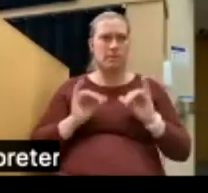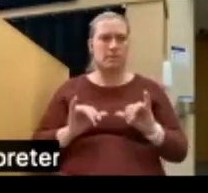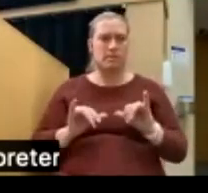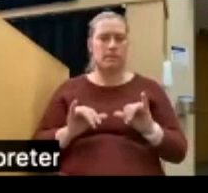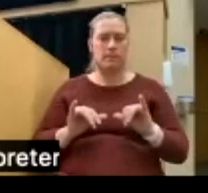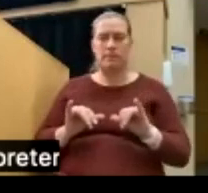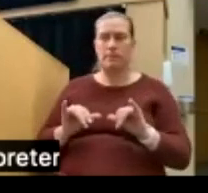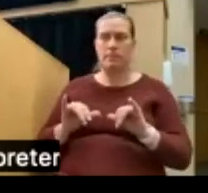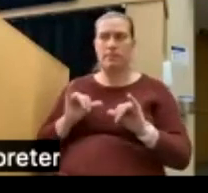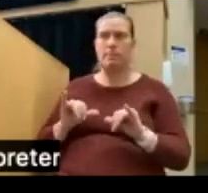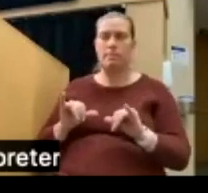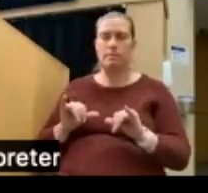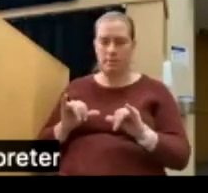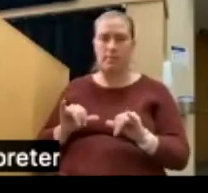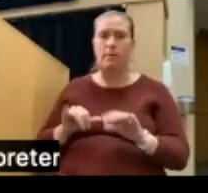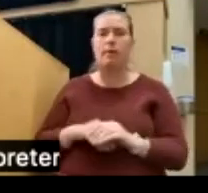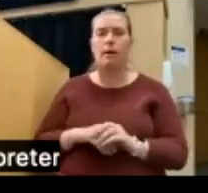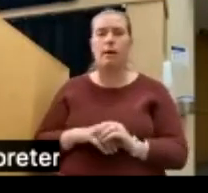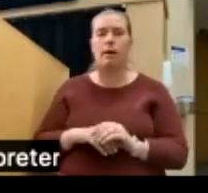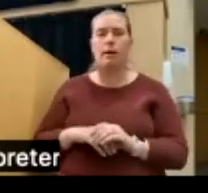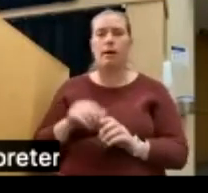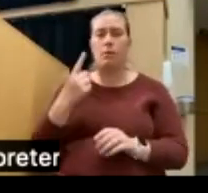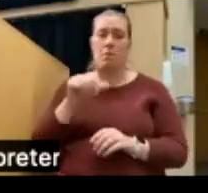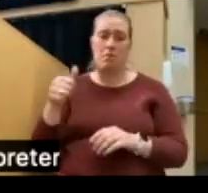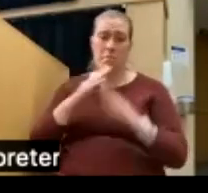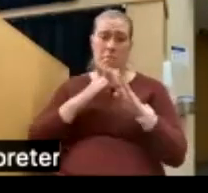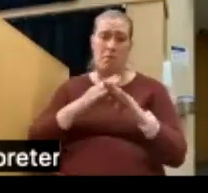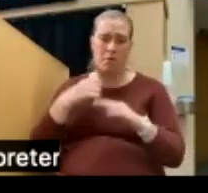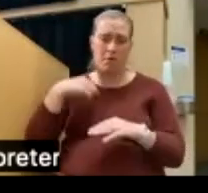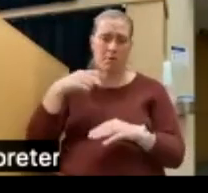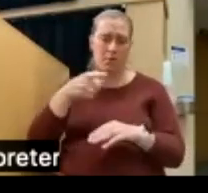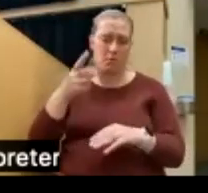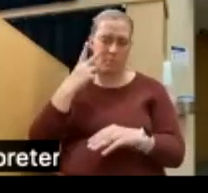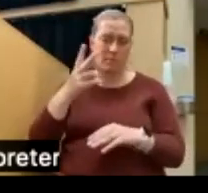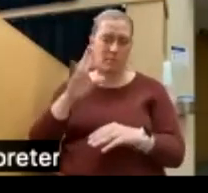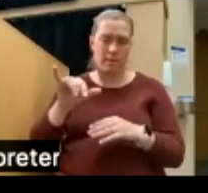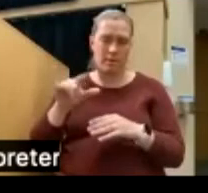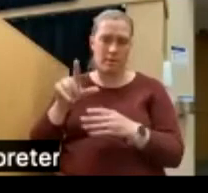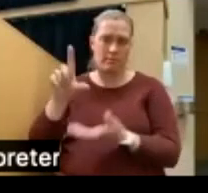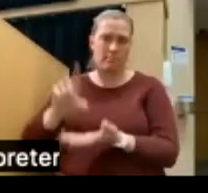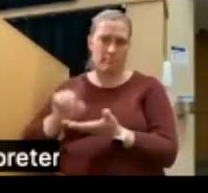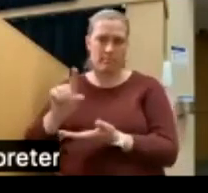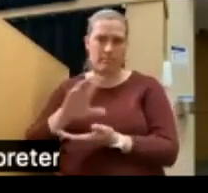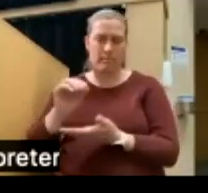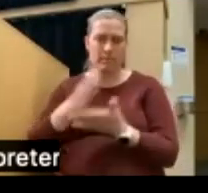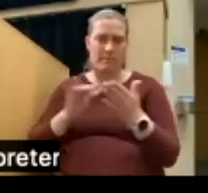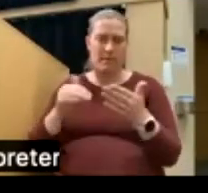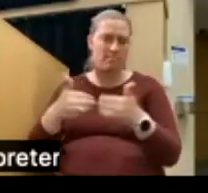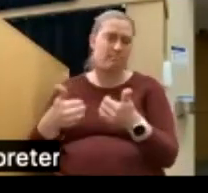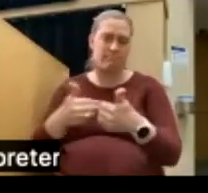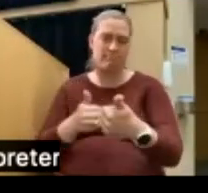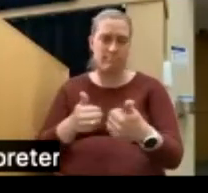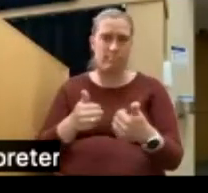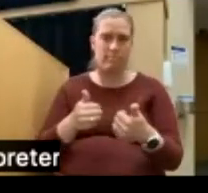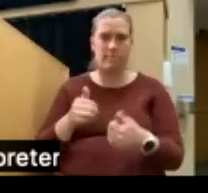in any newspaper you open up or in some of the, you know, divisions that go on, is this idea of like